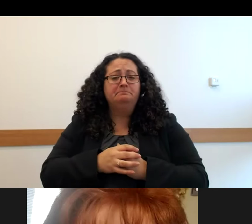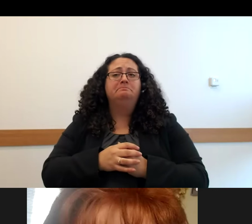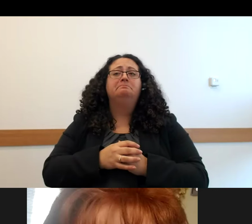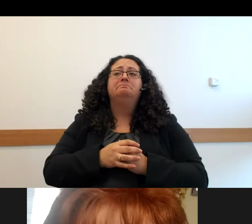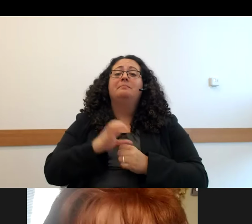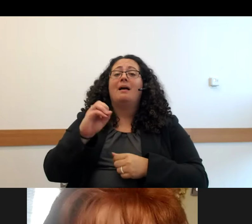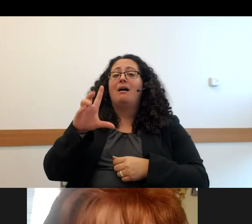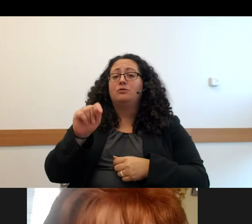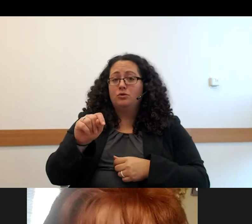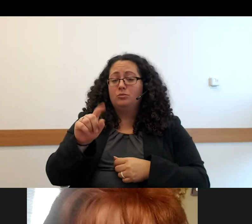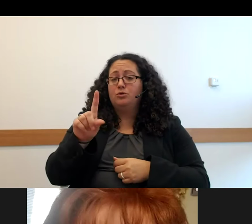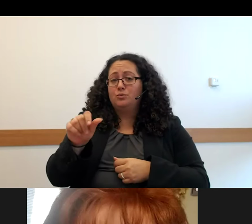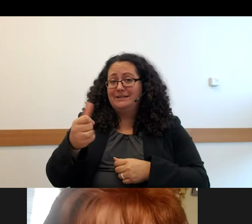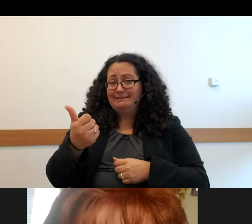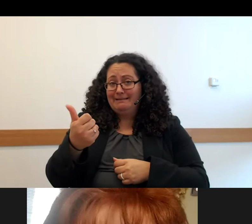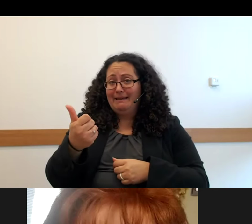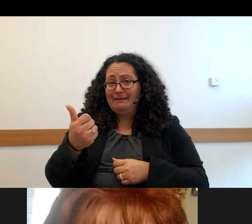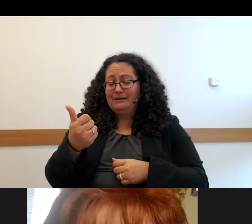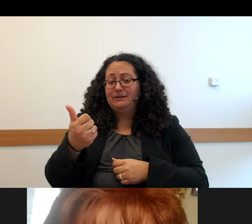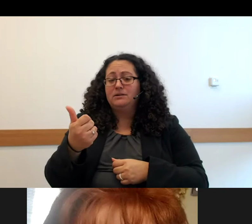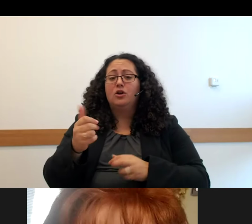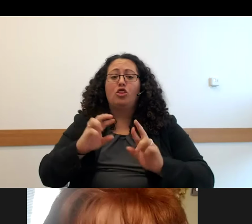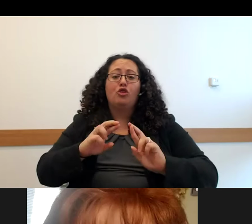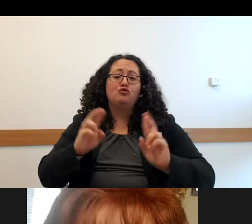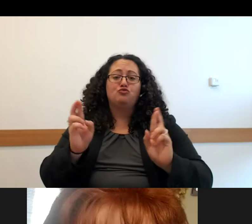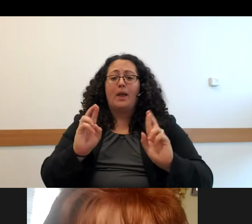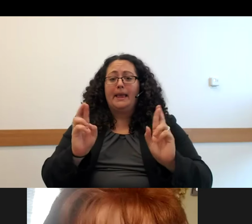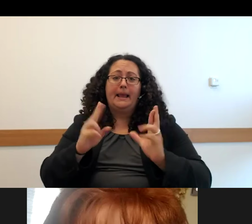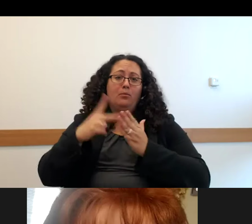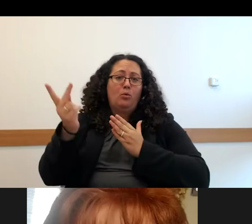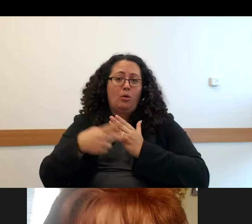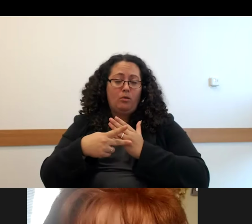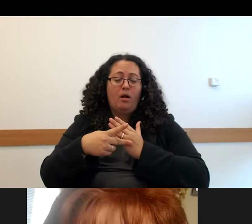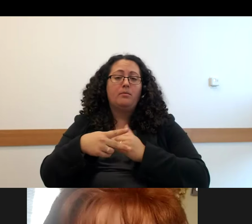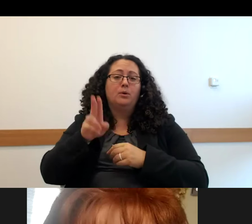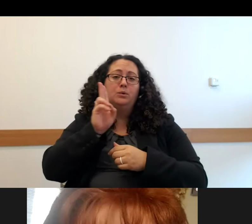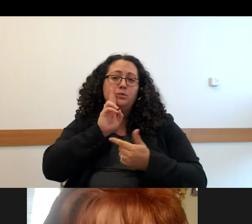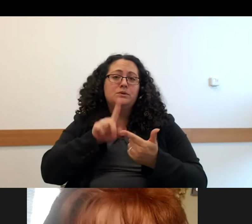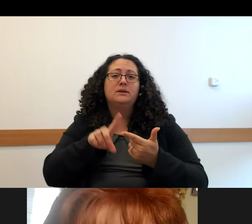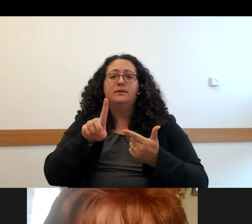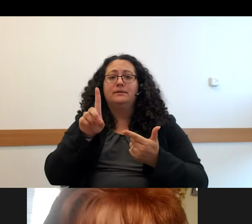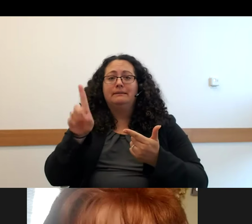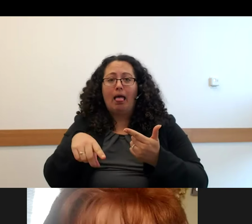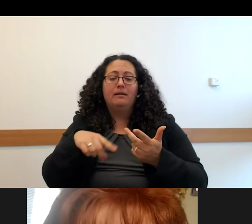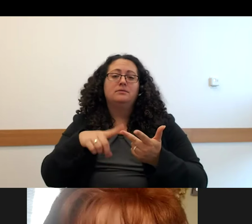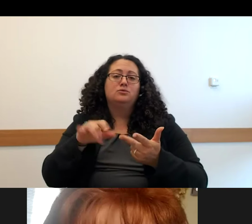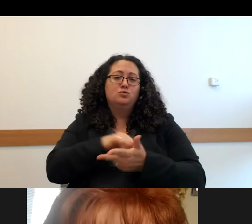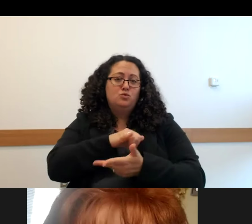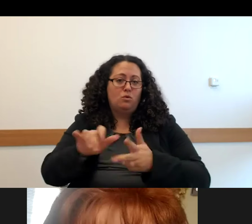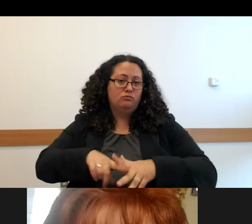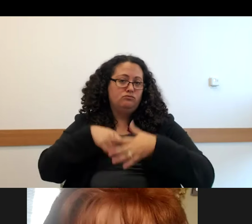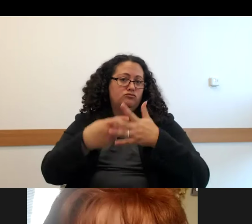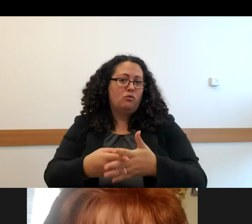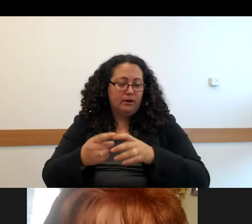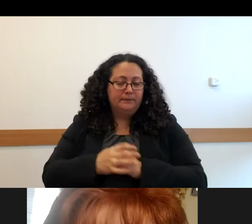In October 2010, the READY program was piloted in Houston, Dallas, and New York.